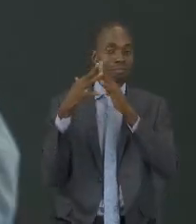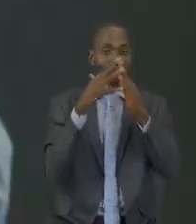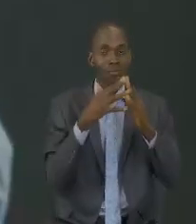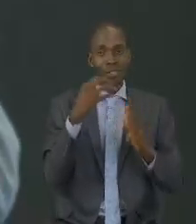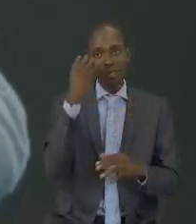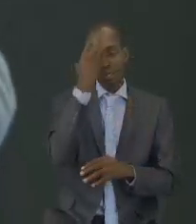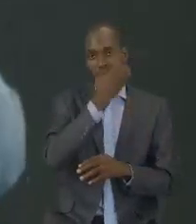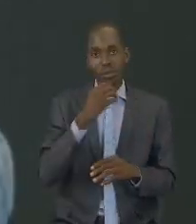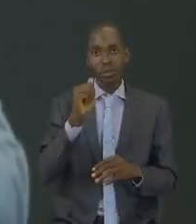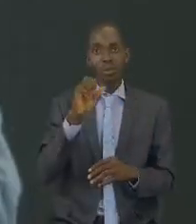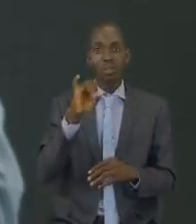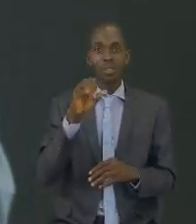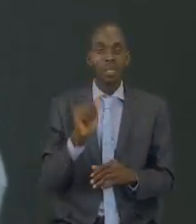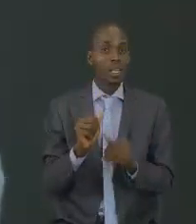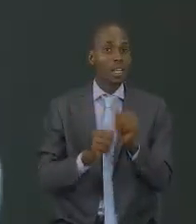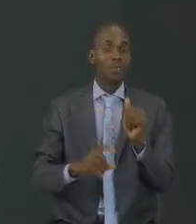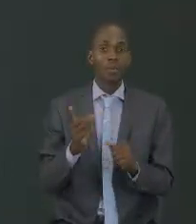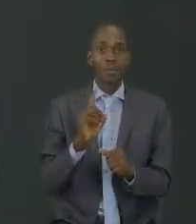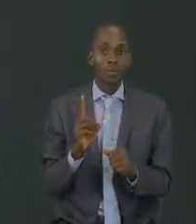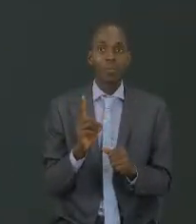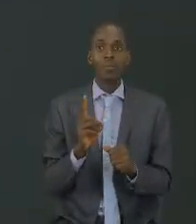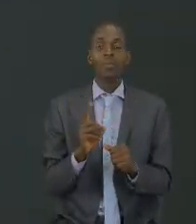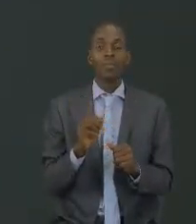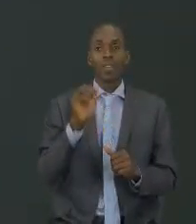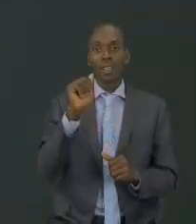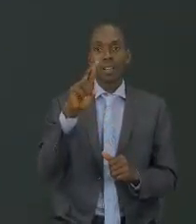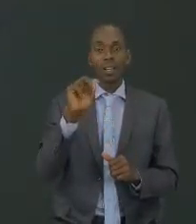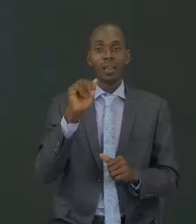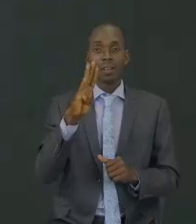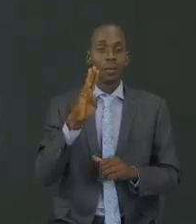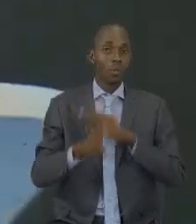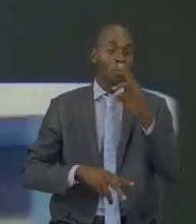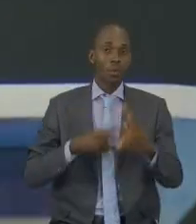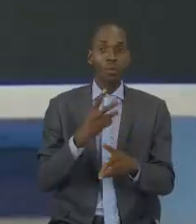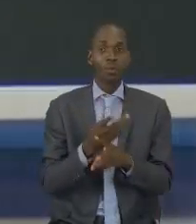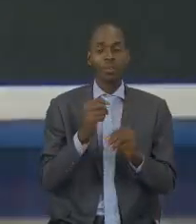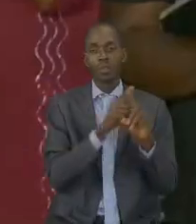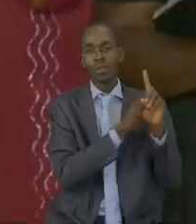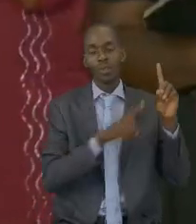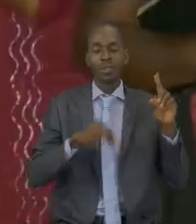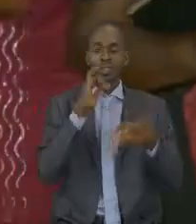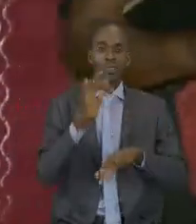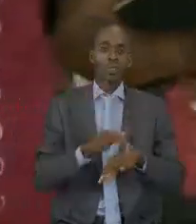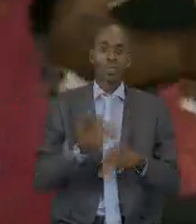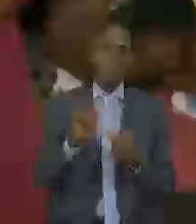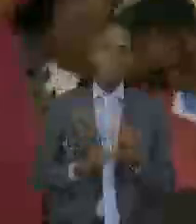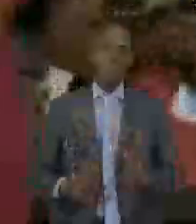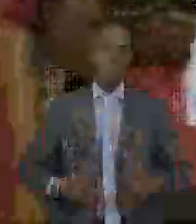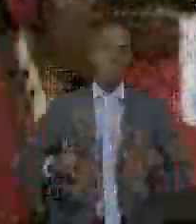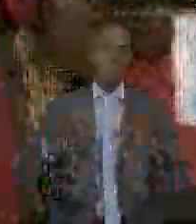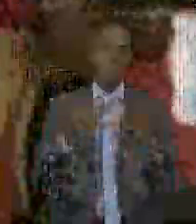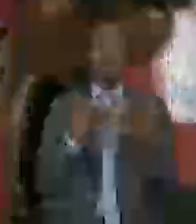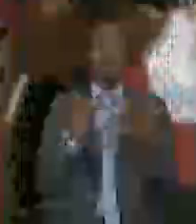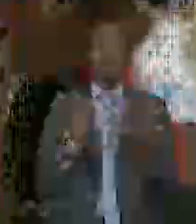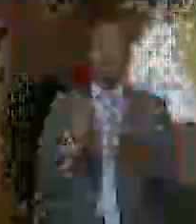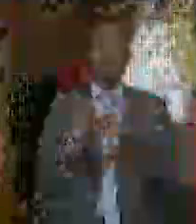Europe, Asia, everywhere, Arab world, the Lord is touching every life. And